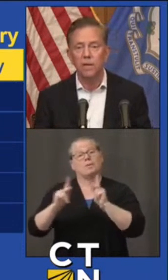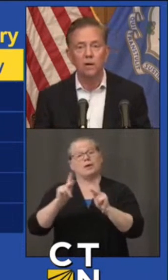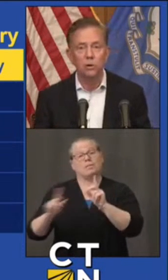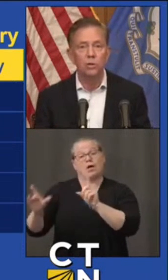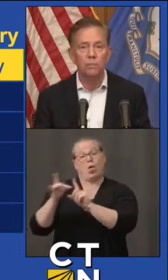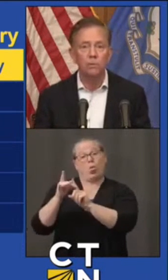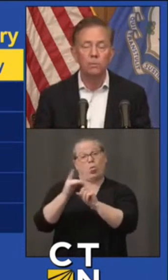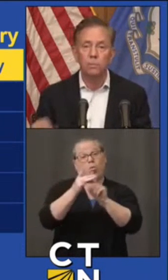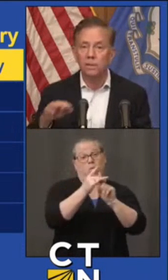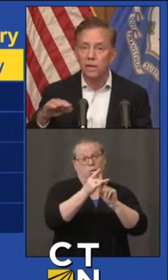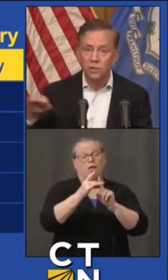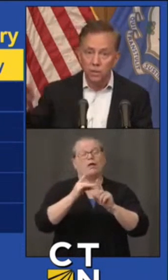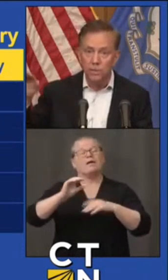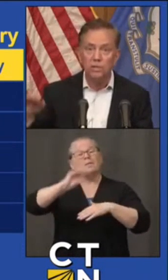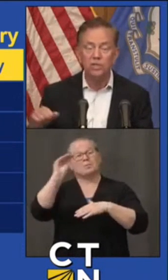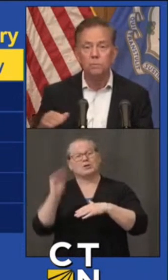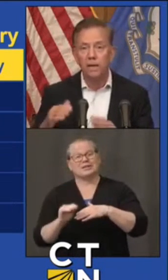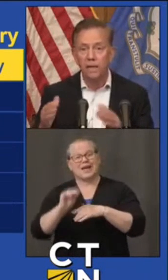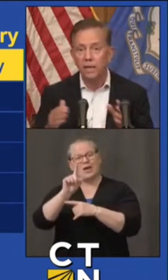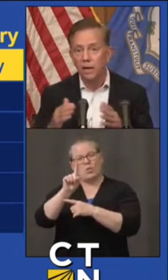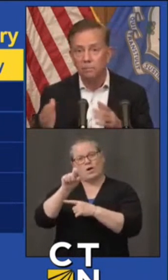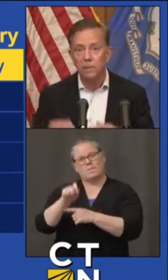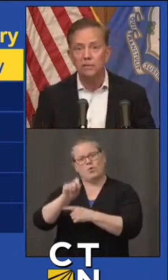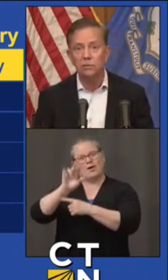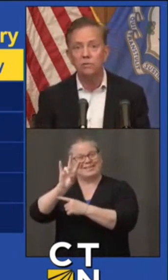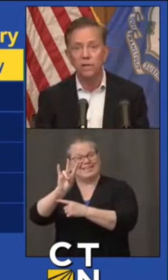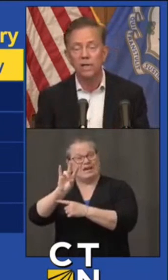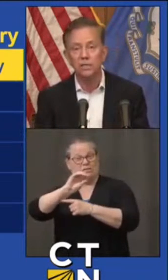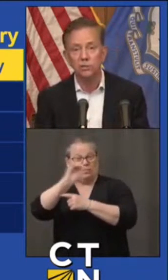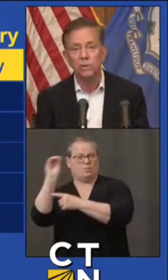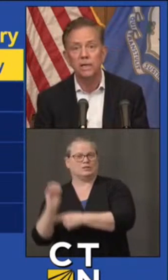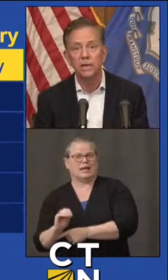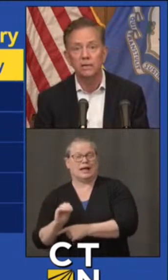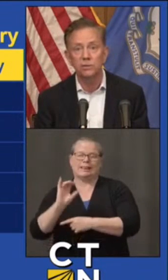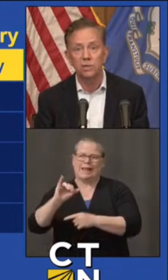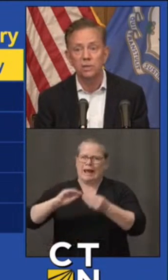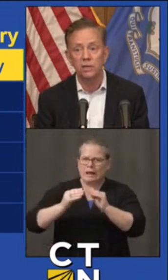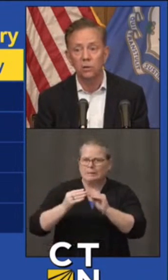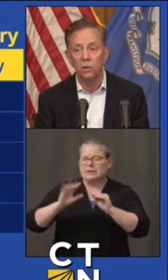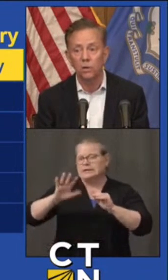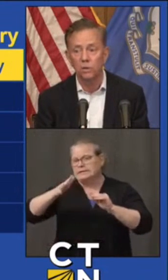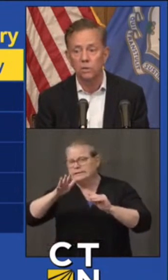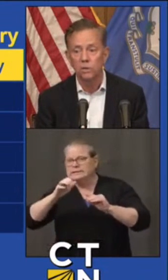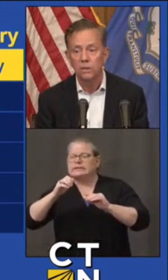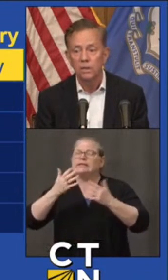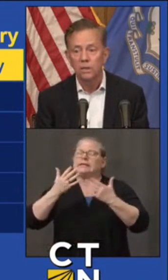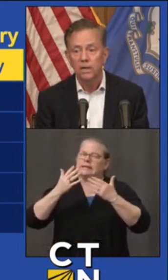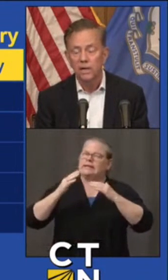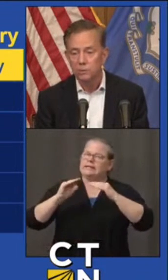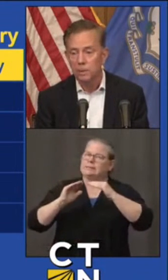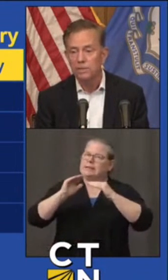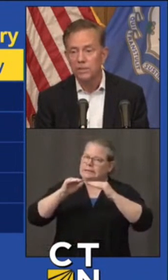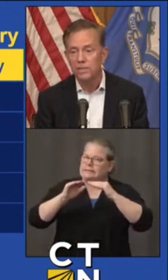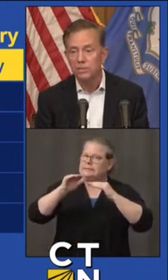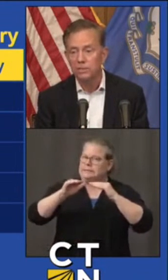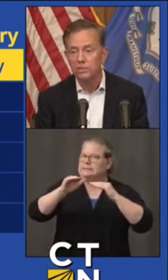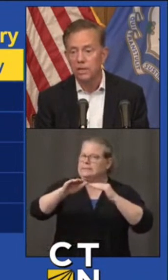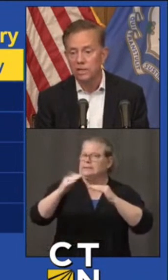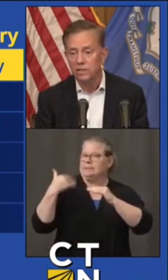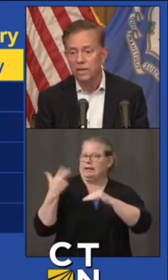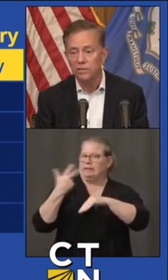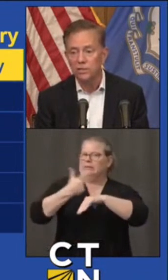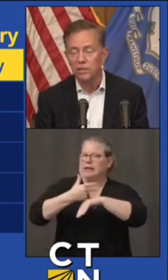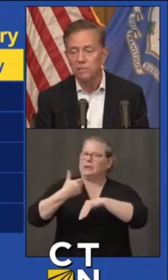1.7%. Not a good number, but not a number that's spiking up, at least over the last 3 days and longer. Hospitalizations